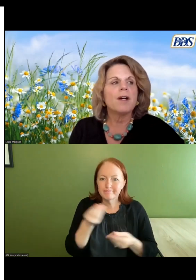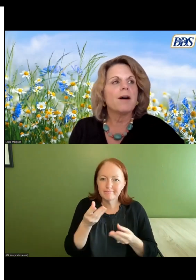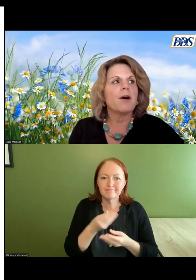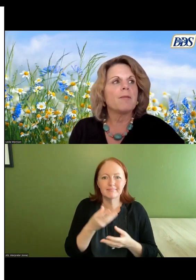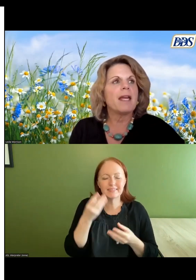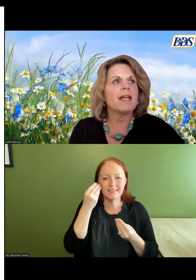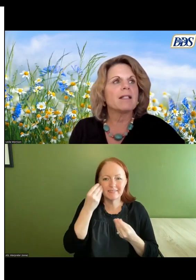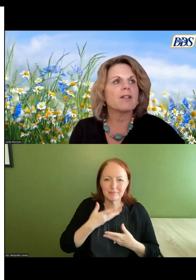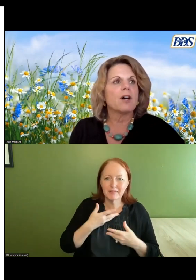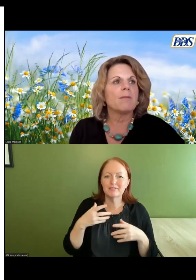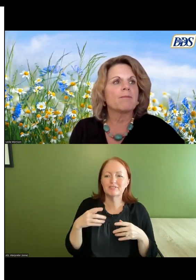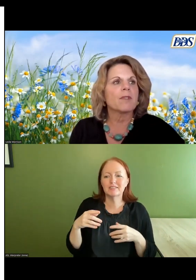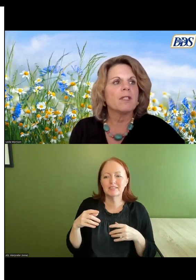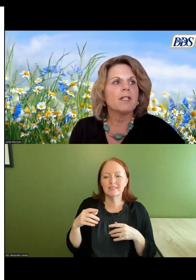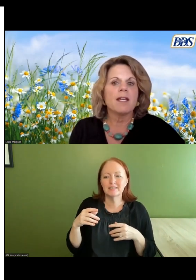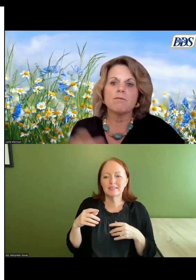together, and